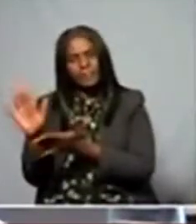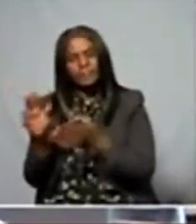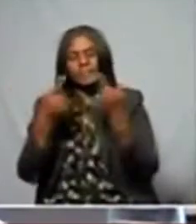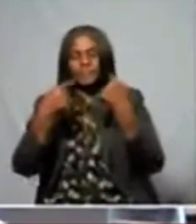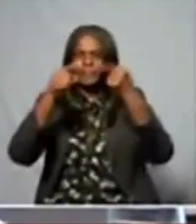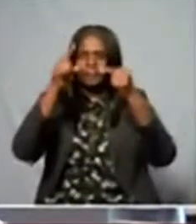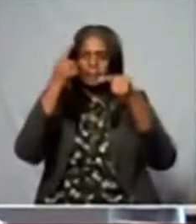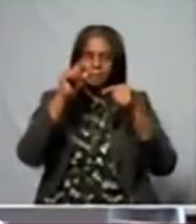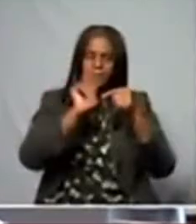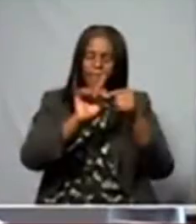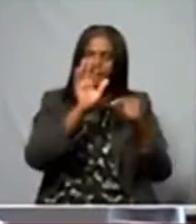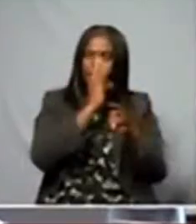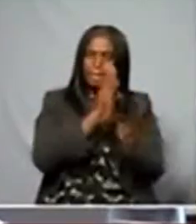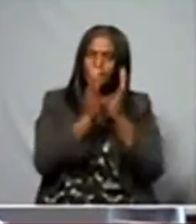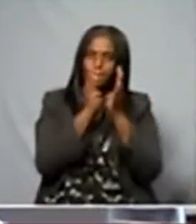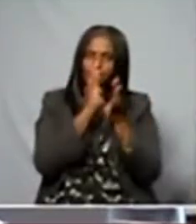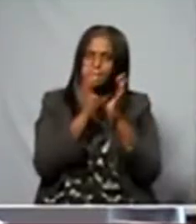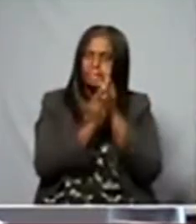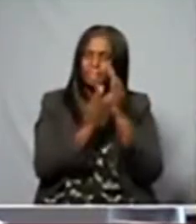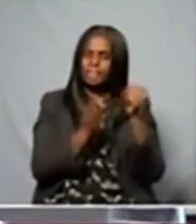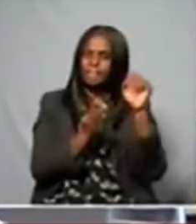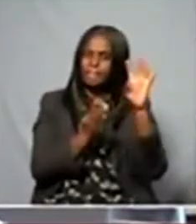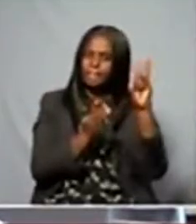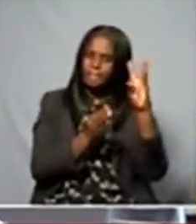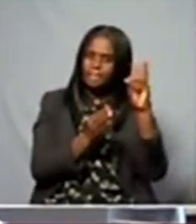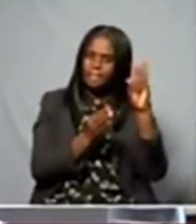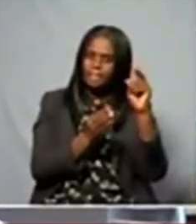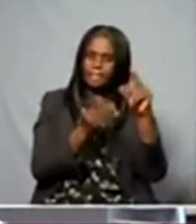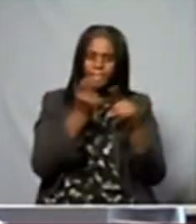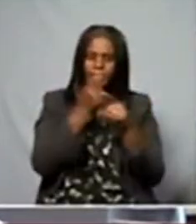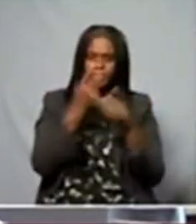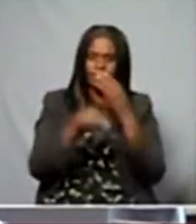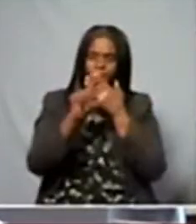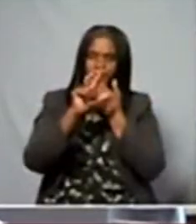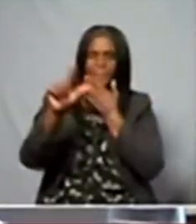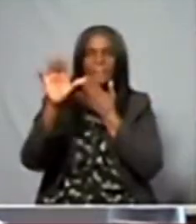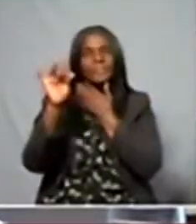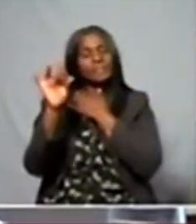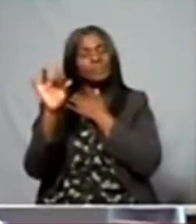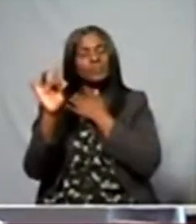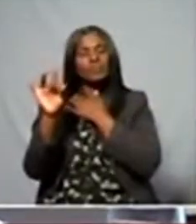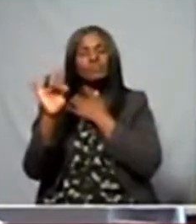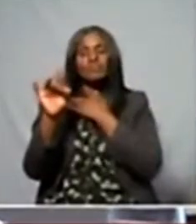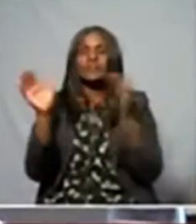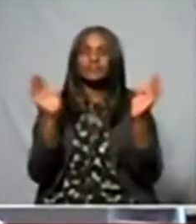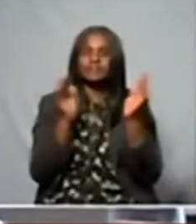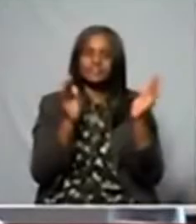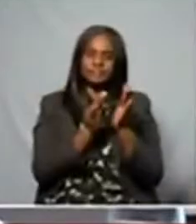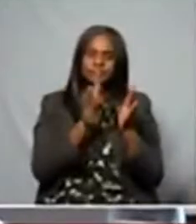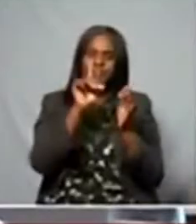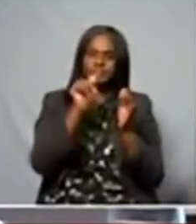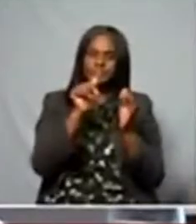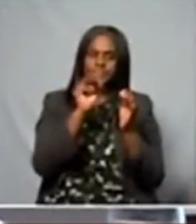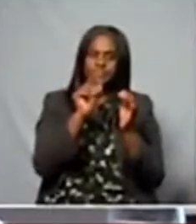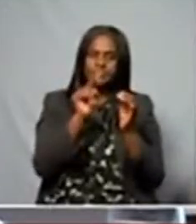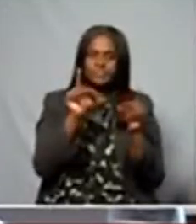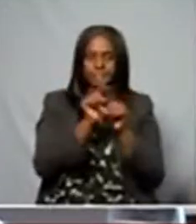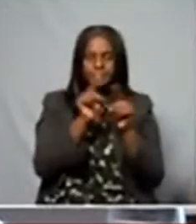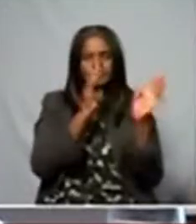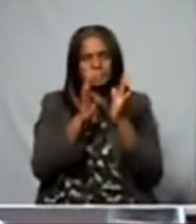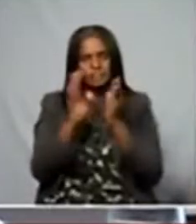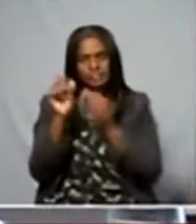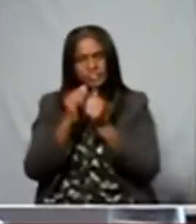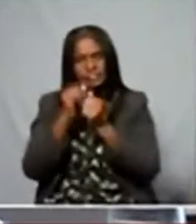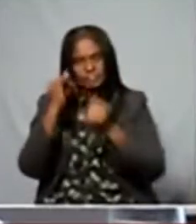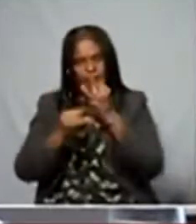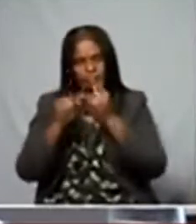Progress for the construction of the 16 out of the 28 small dams is ongoing, with